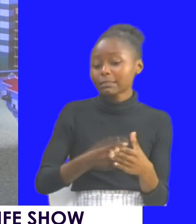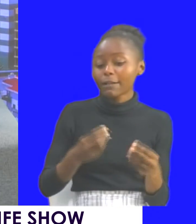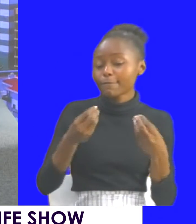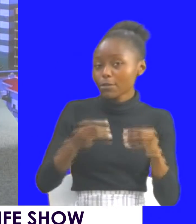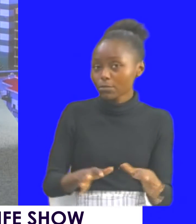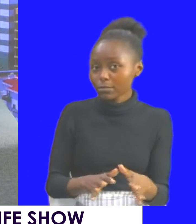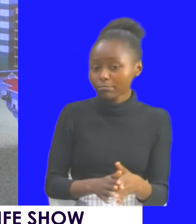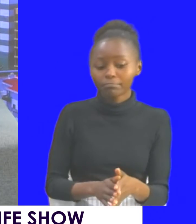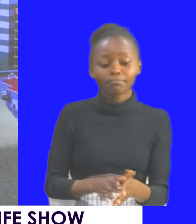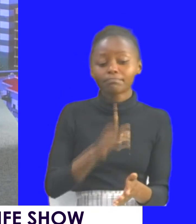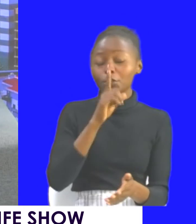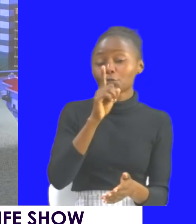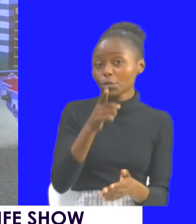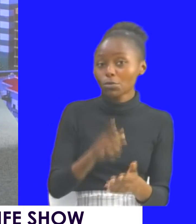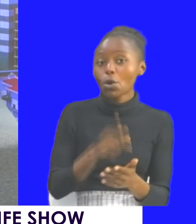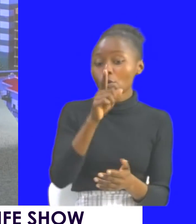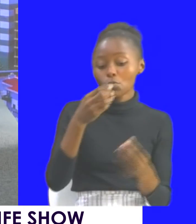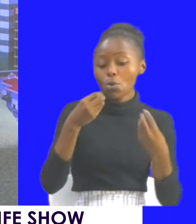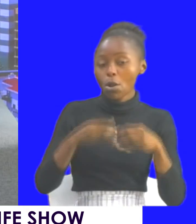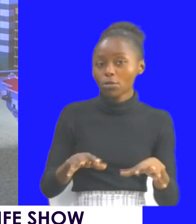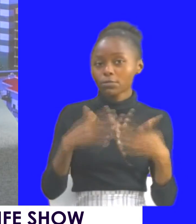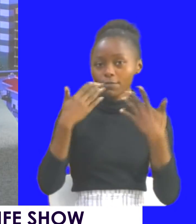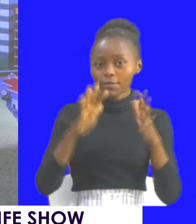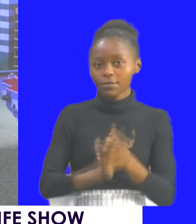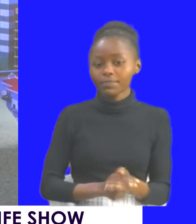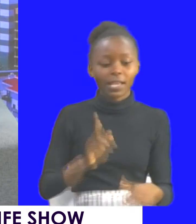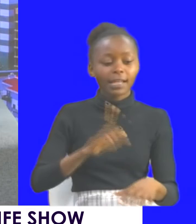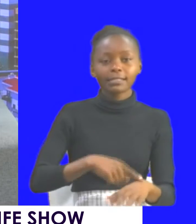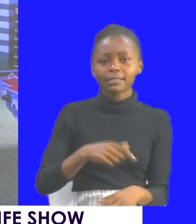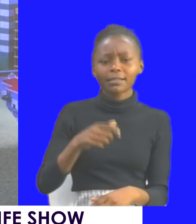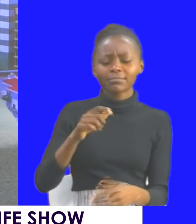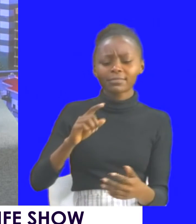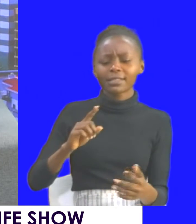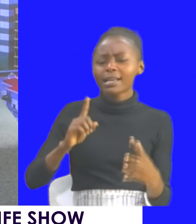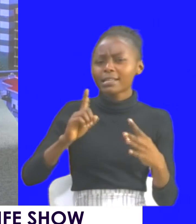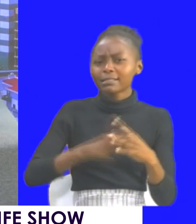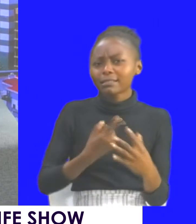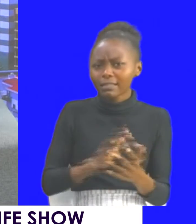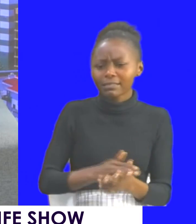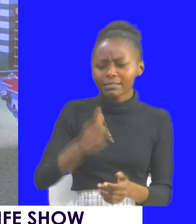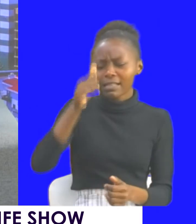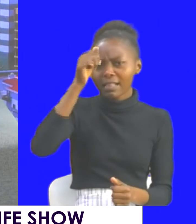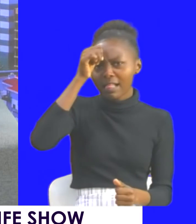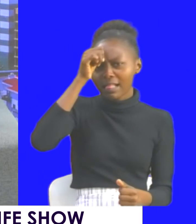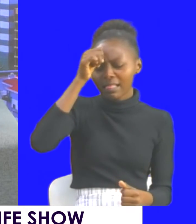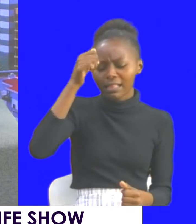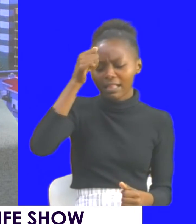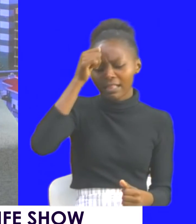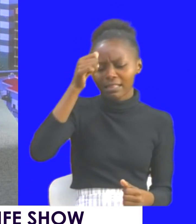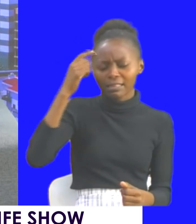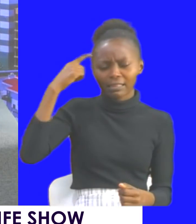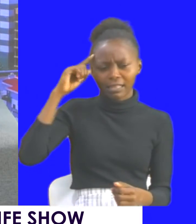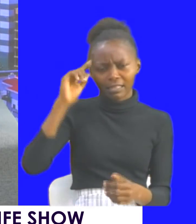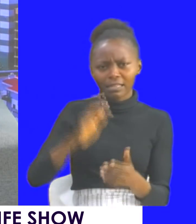already lost. The moment you start thinking defeat, imagining defeat, believing defeat, you are done